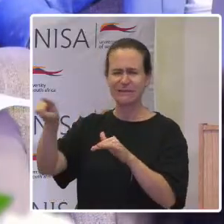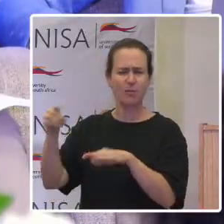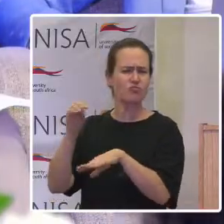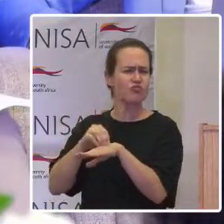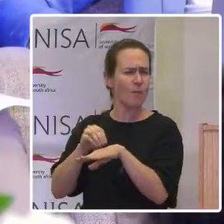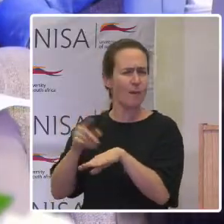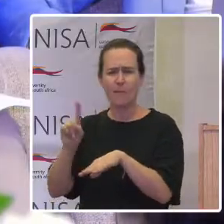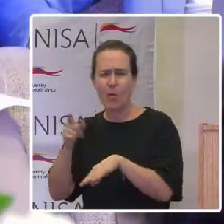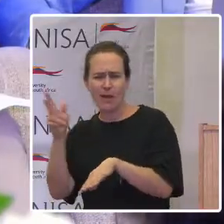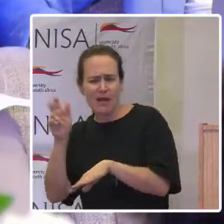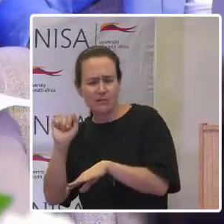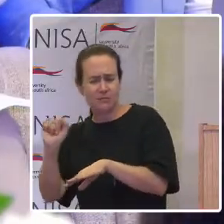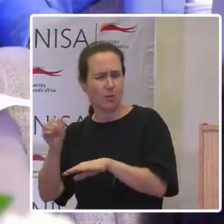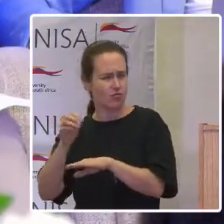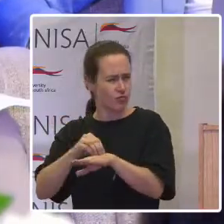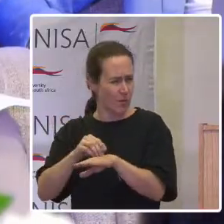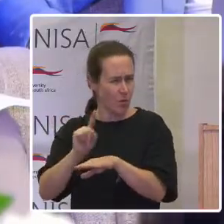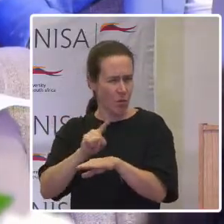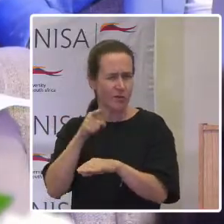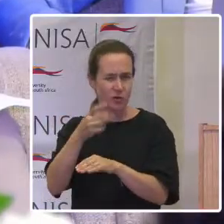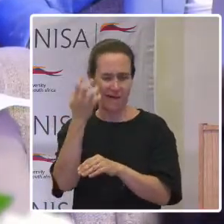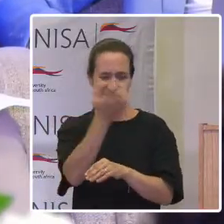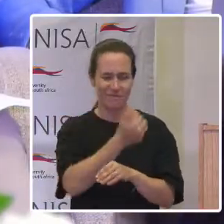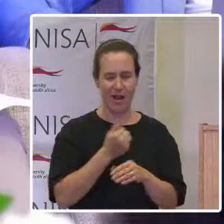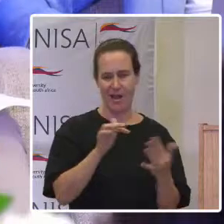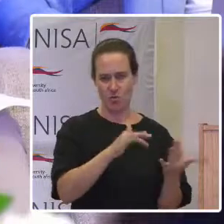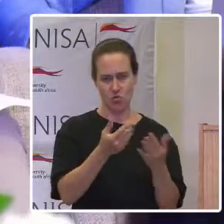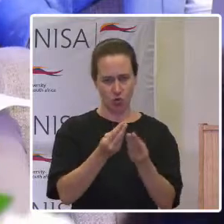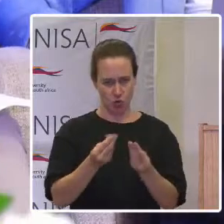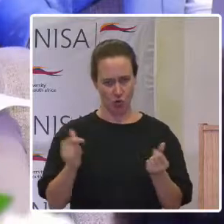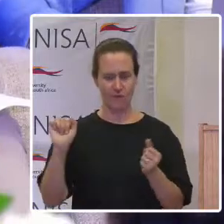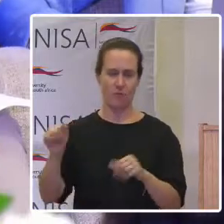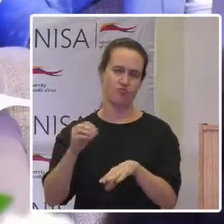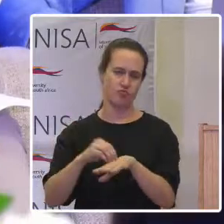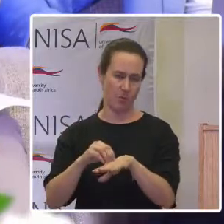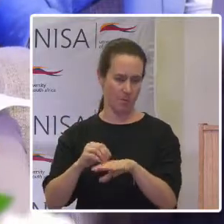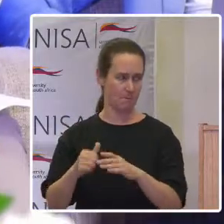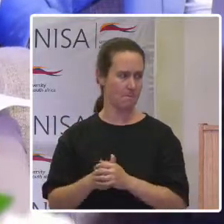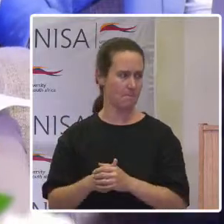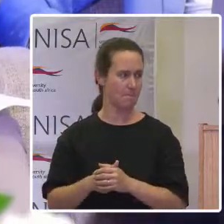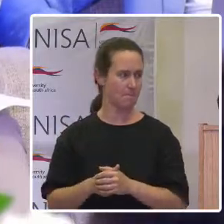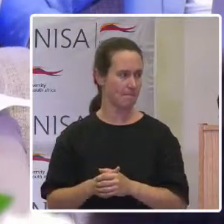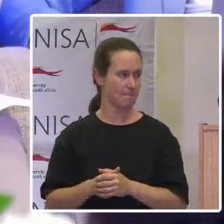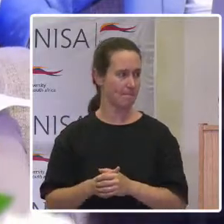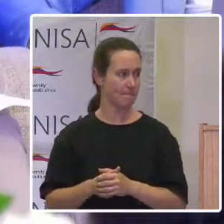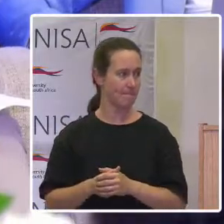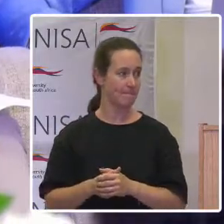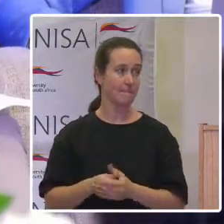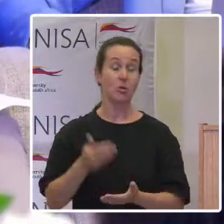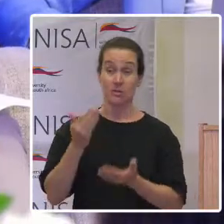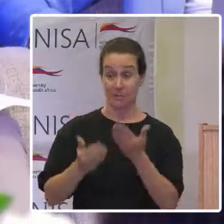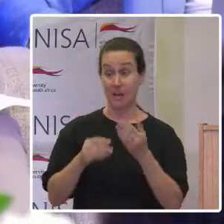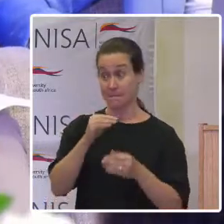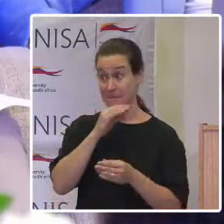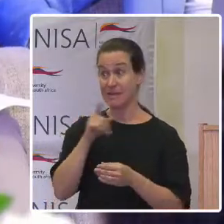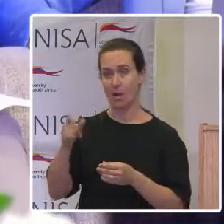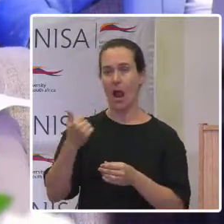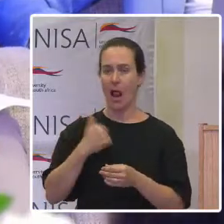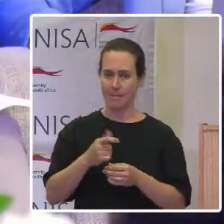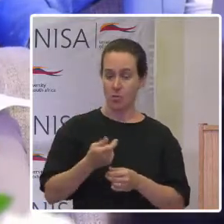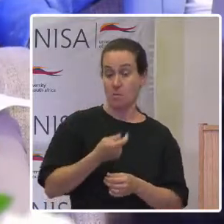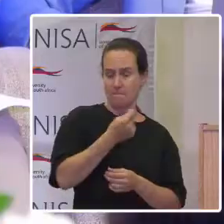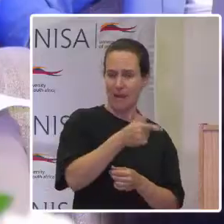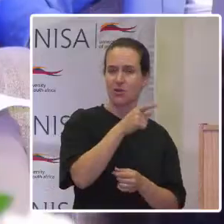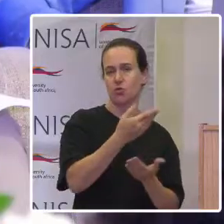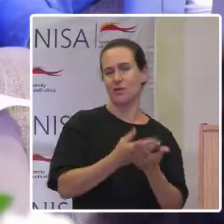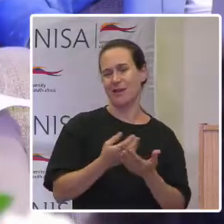problems so you can find solutions for those problems, because they more than likely would pay for you